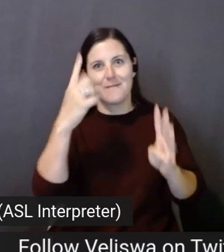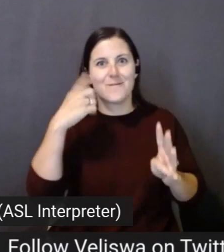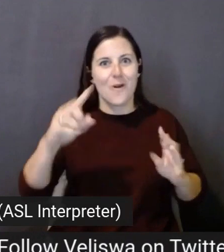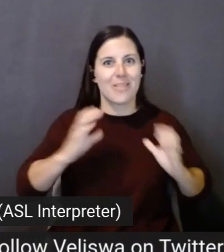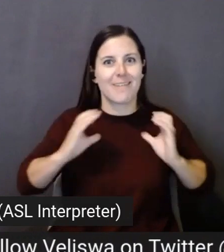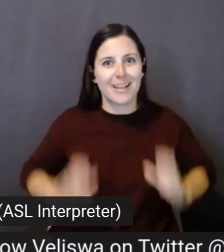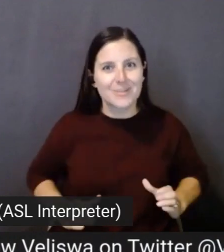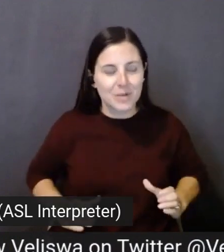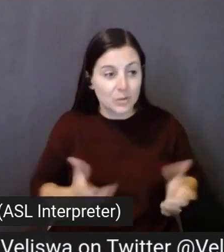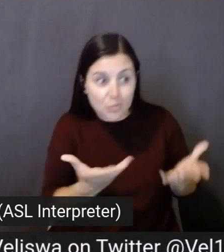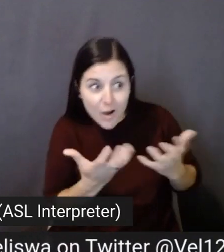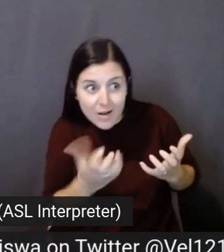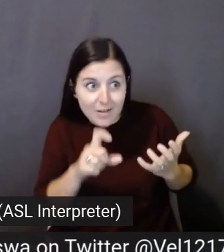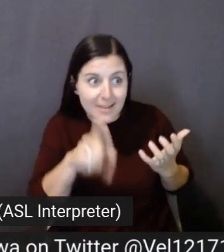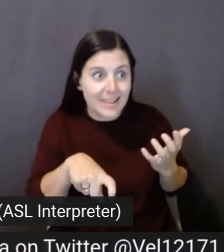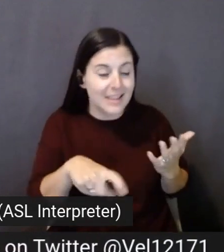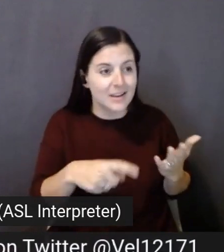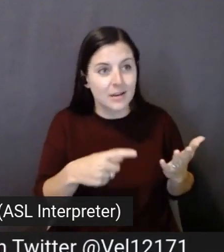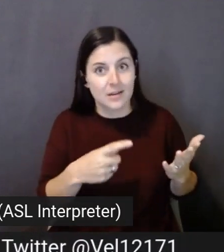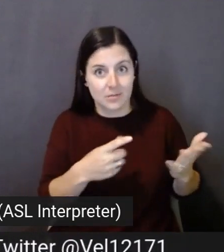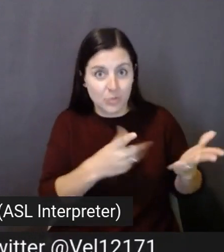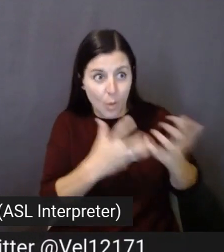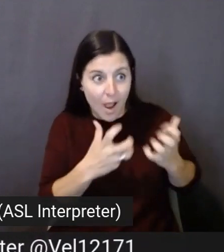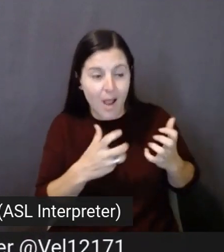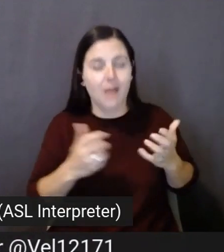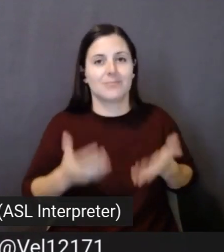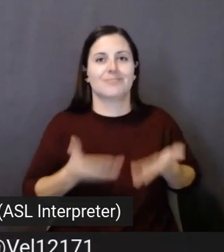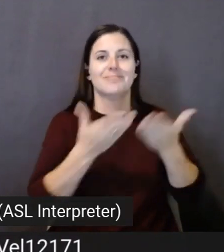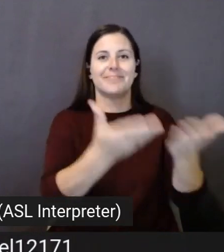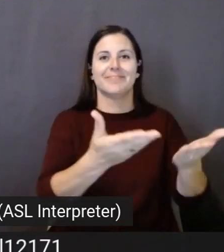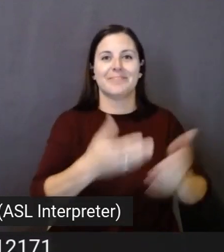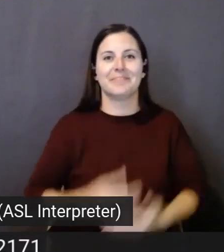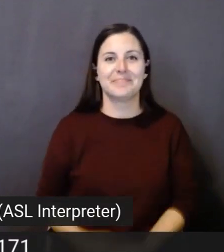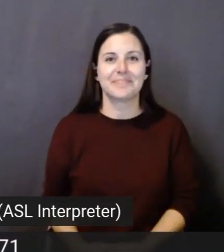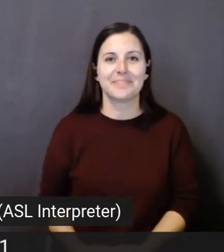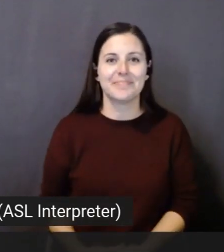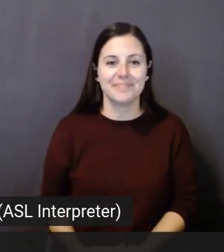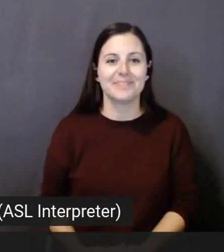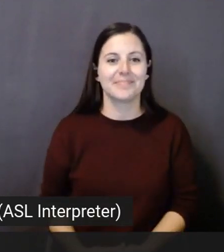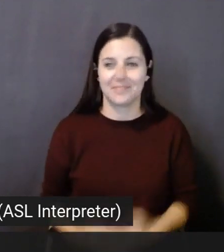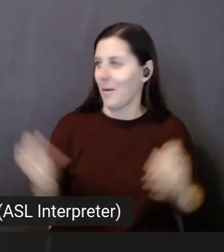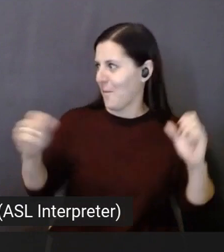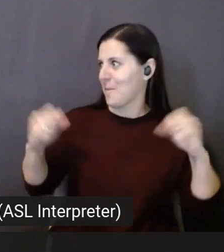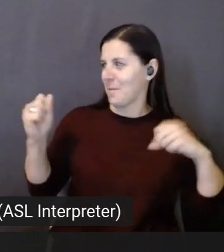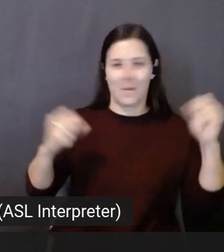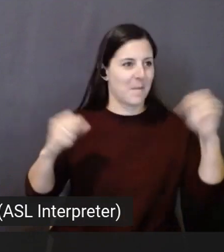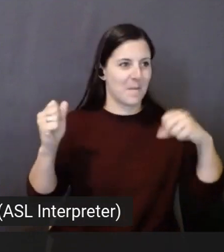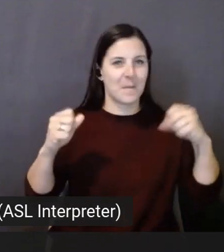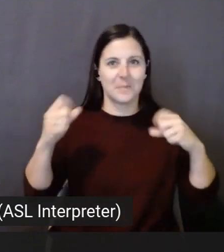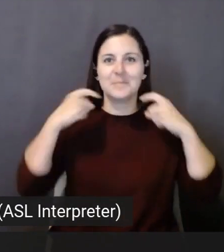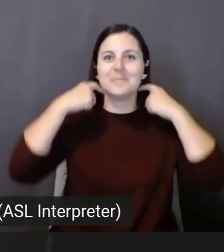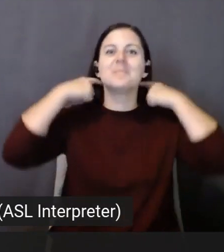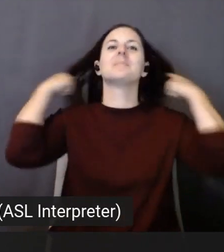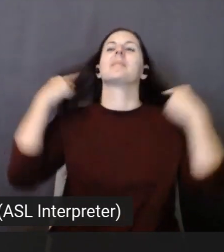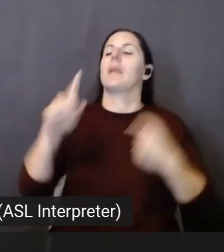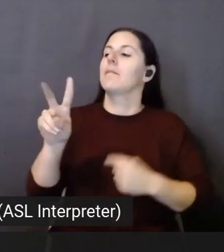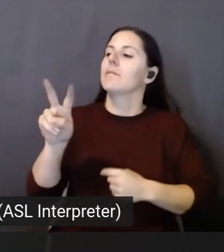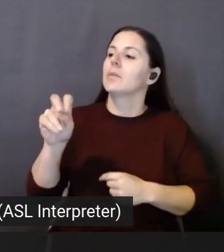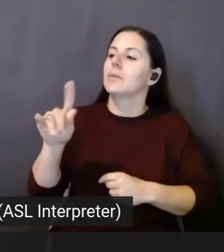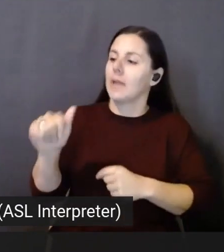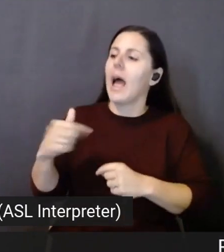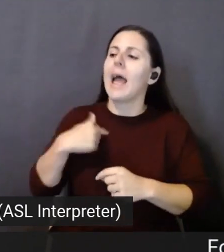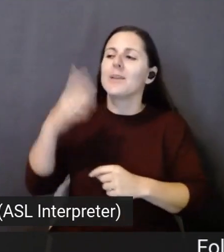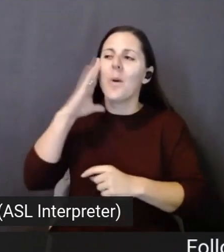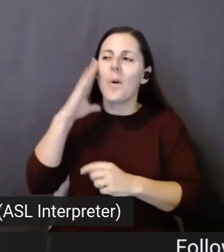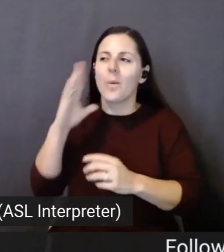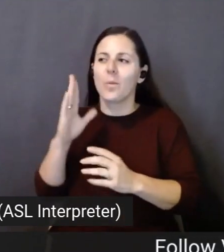they're requesting to serve their customers. Yeah, absolutely. We're still going to hear so much about the features, but